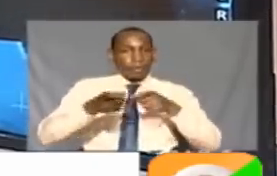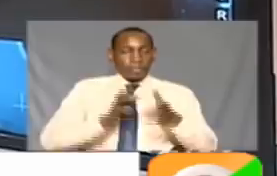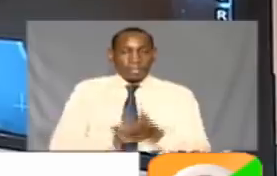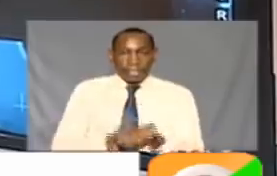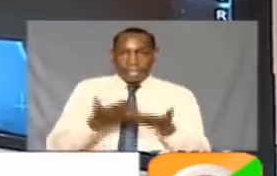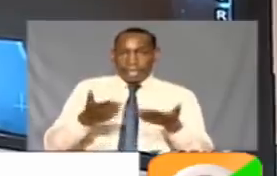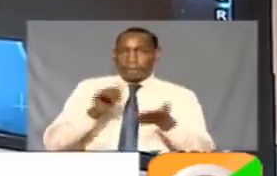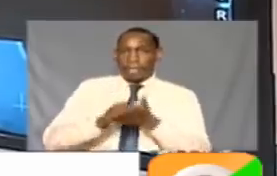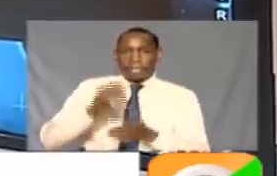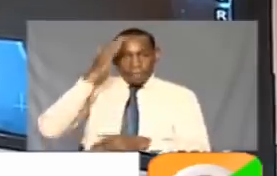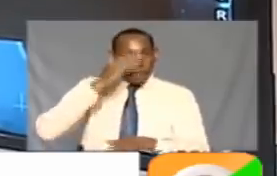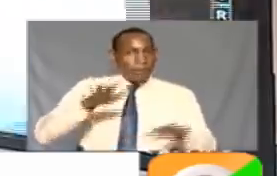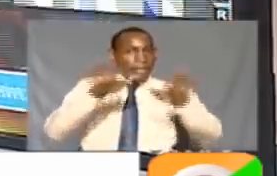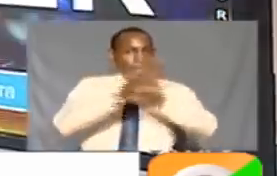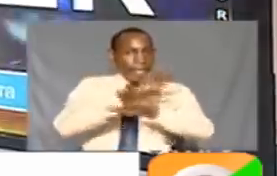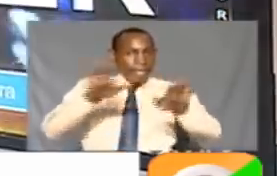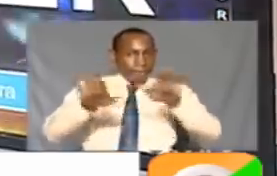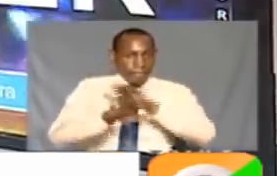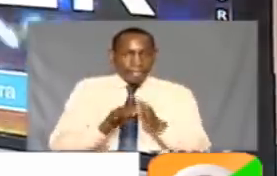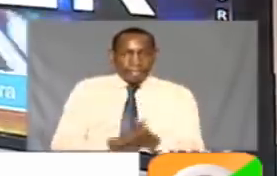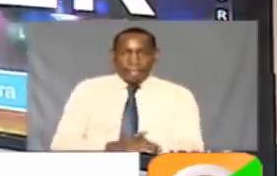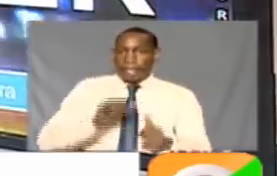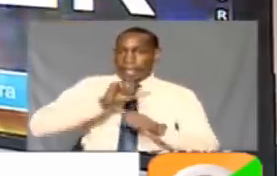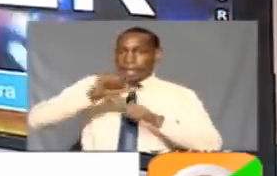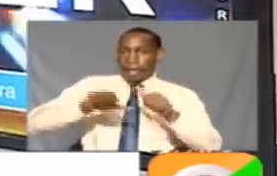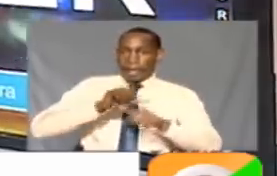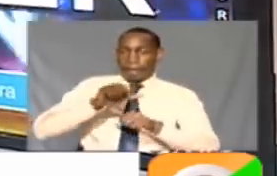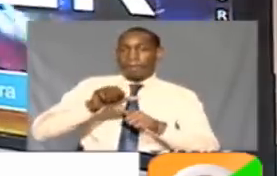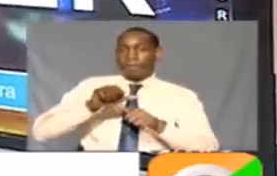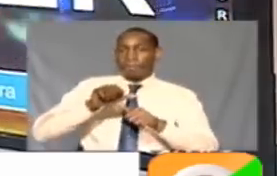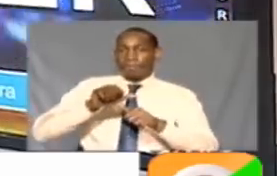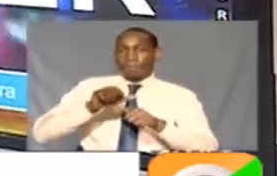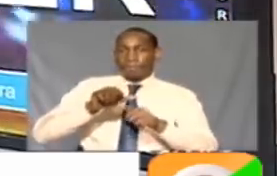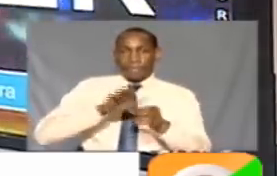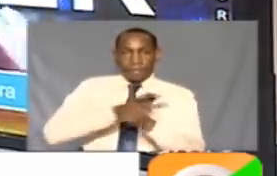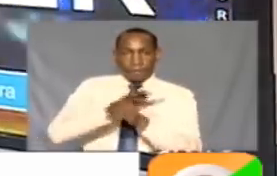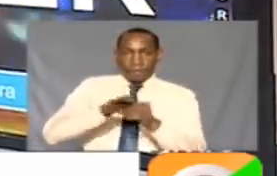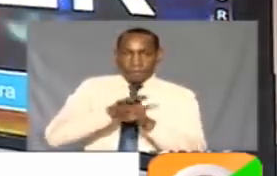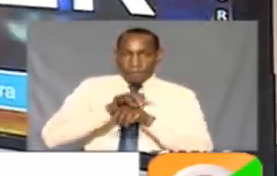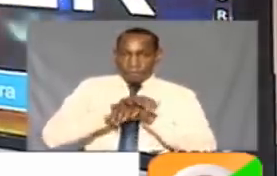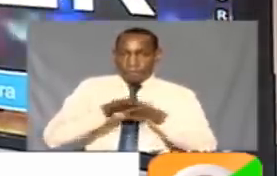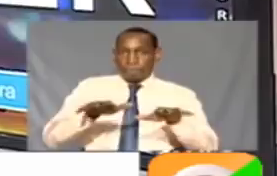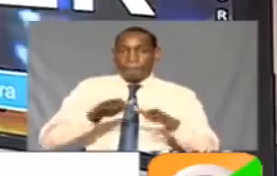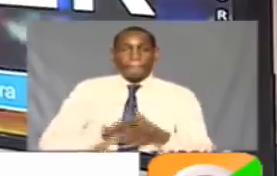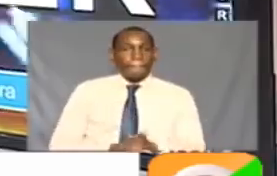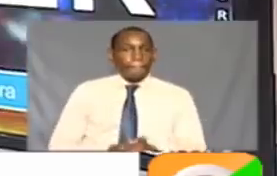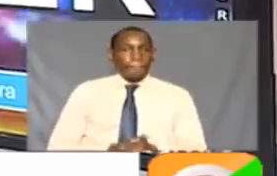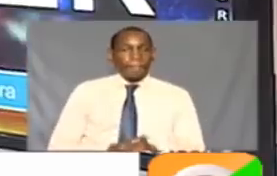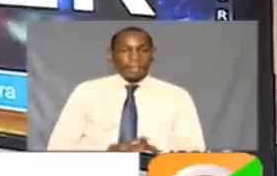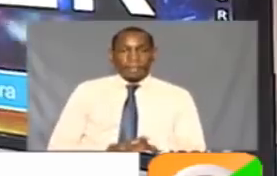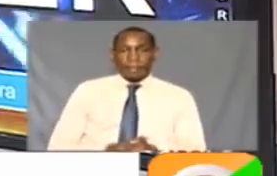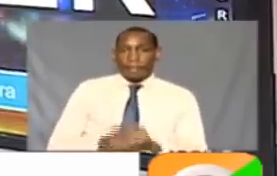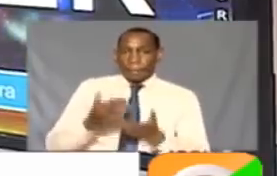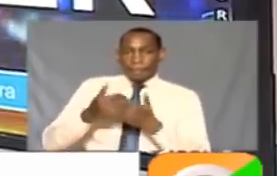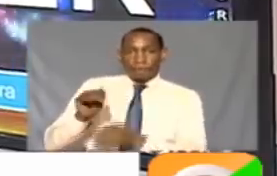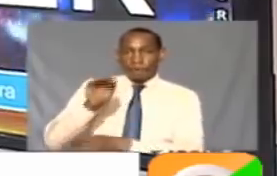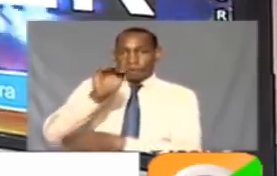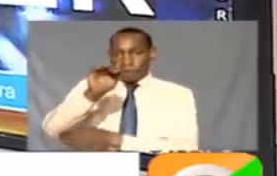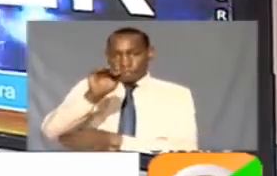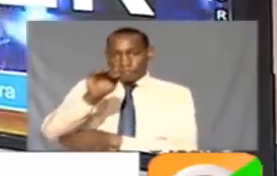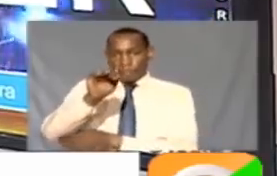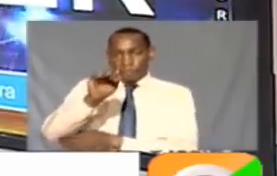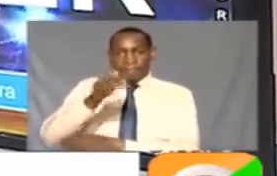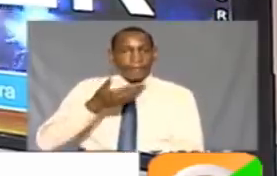Now that you know everything you do need to know about this coronavirus. Now, we've been asking you this on